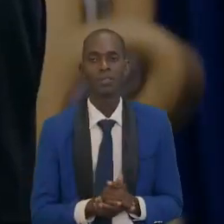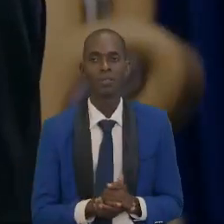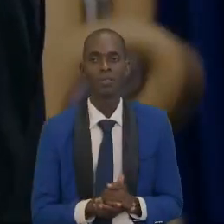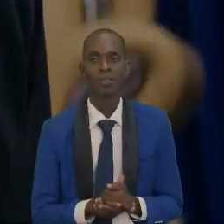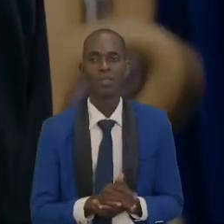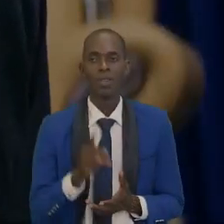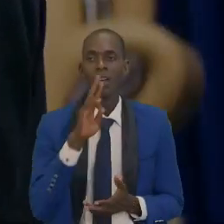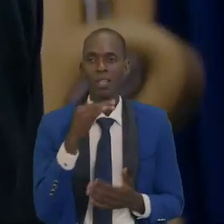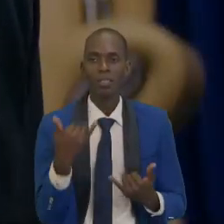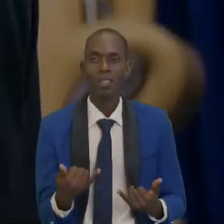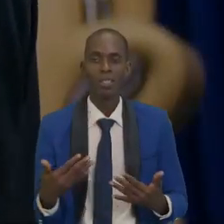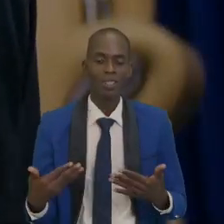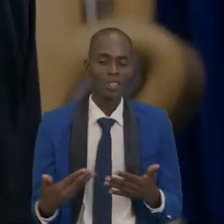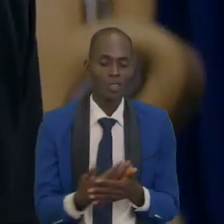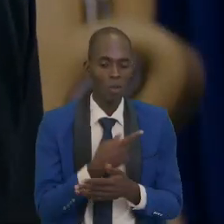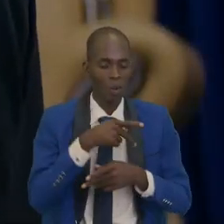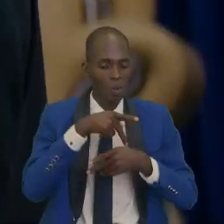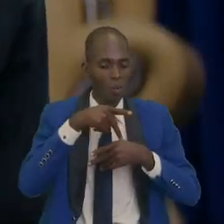a new professional